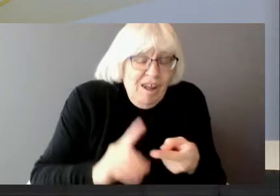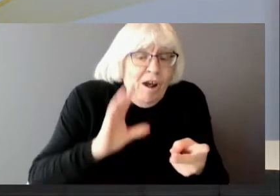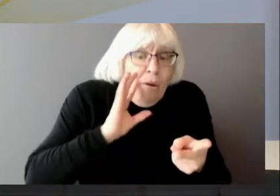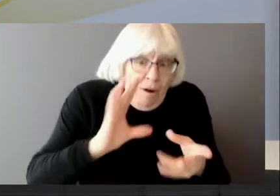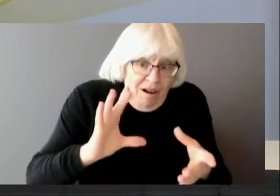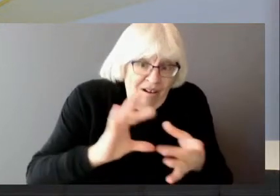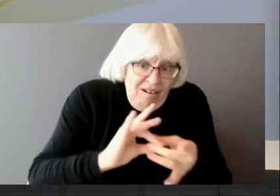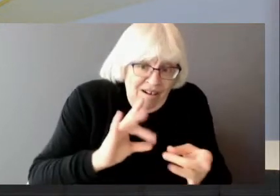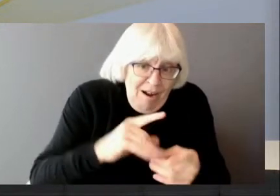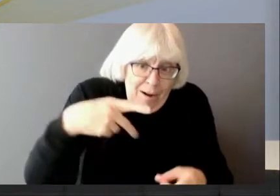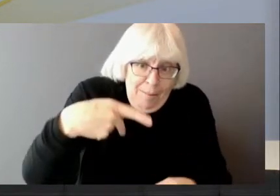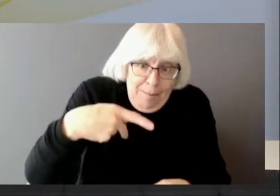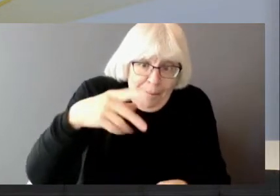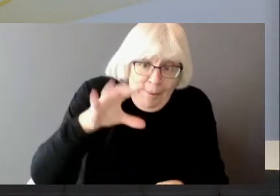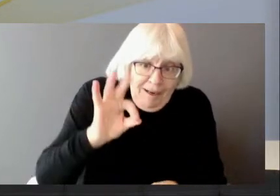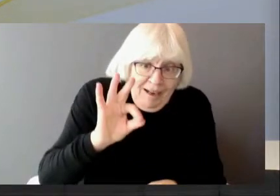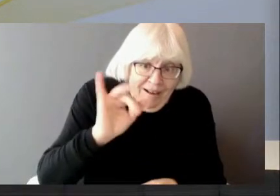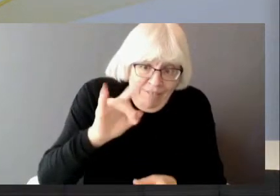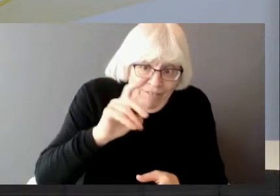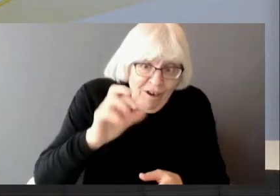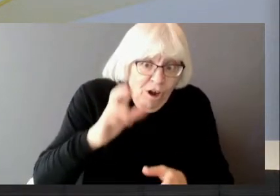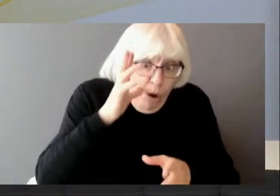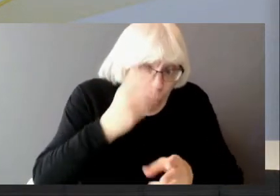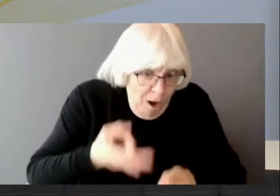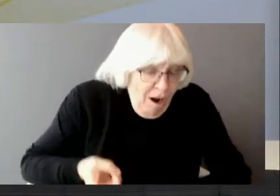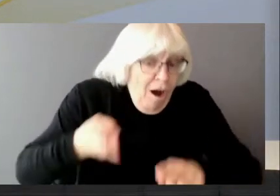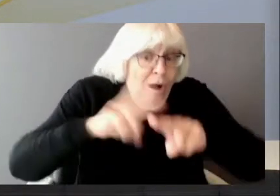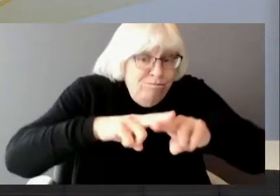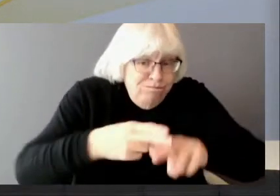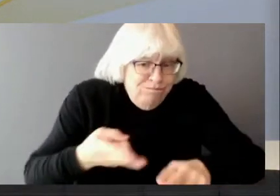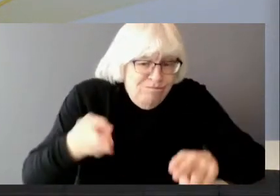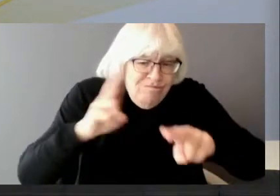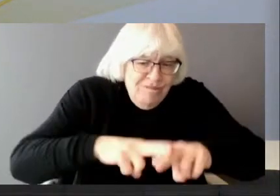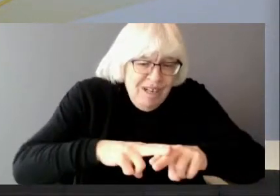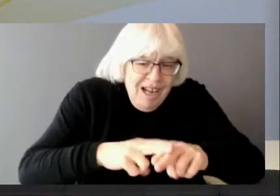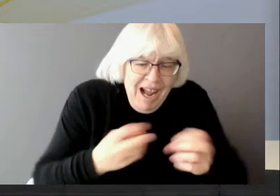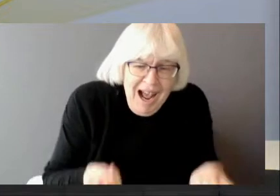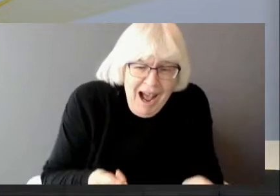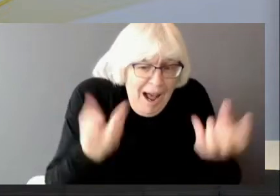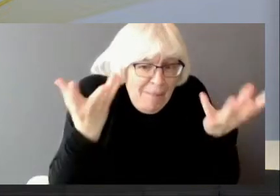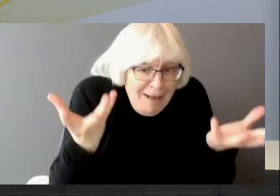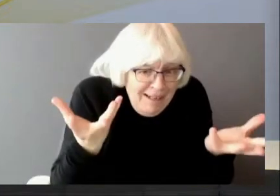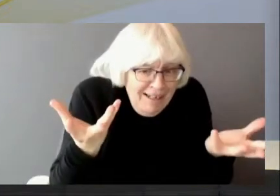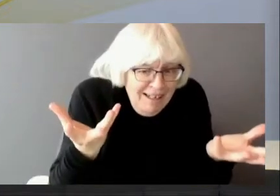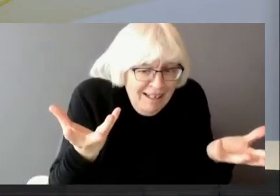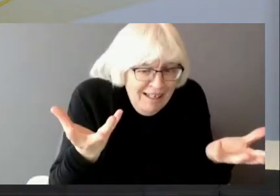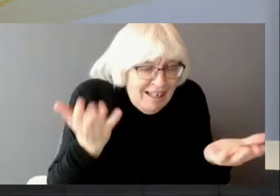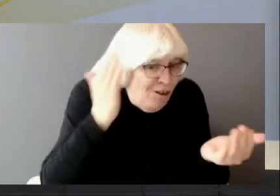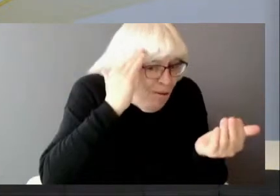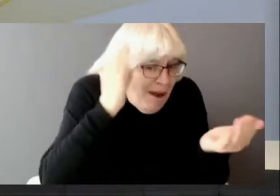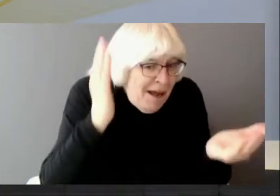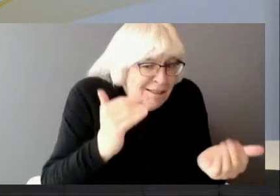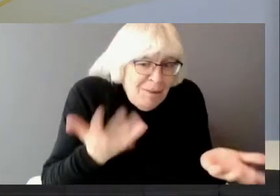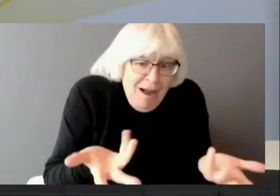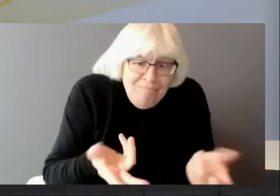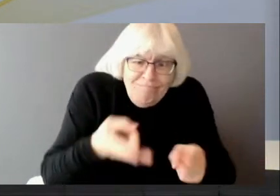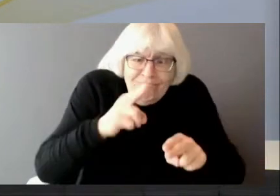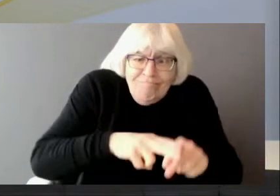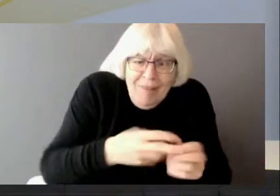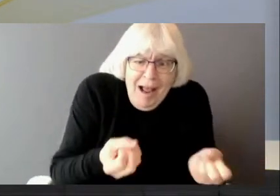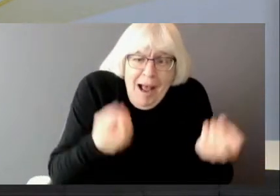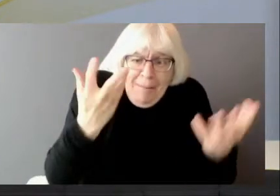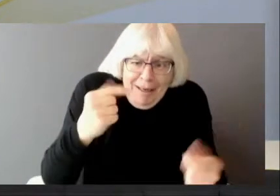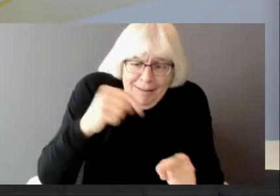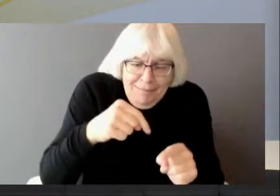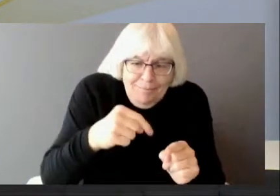vaccine in the coming months. Can you be more specific about how much you're expecting those shipment sizes to increase? Hi,